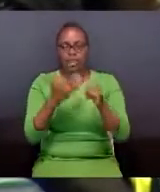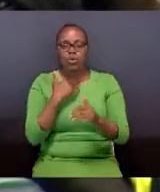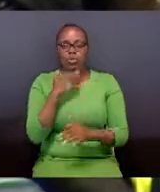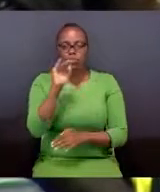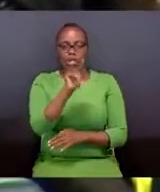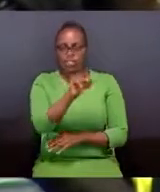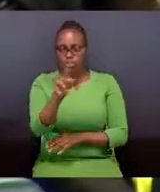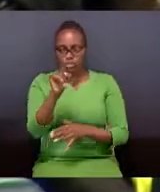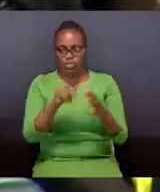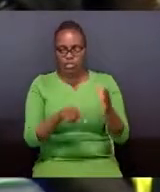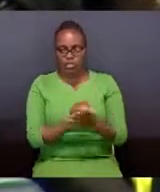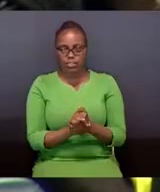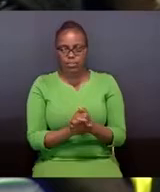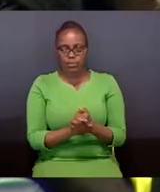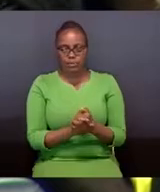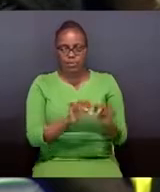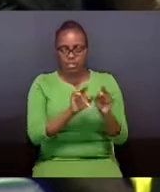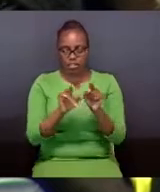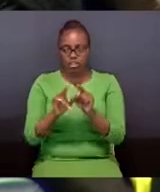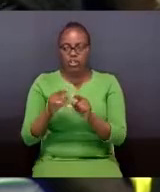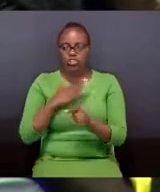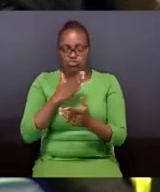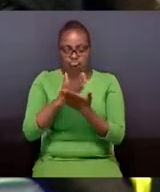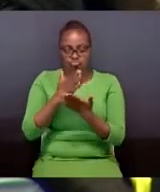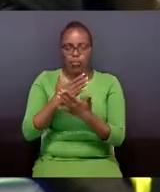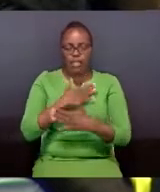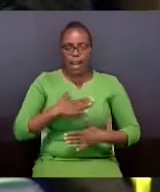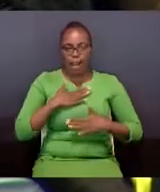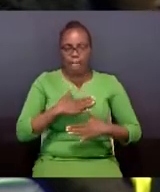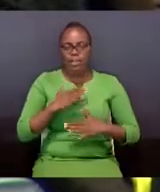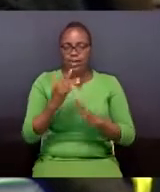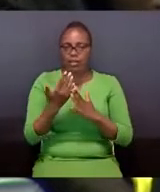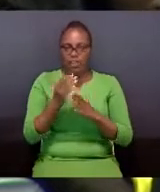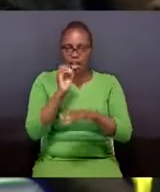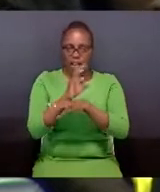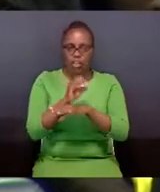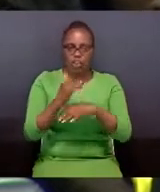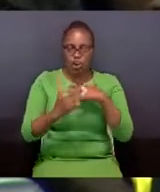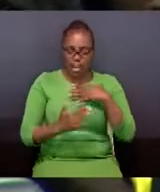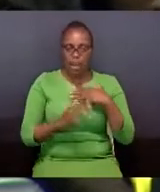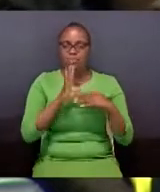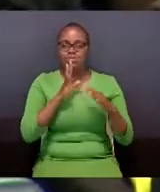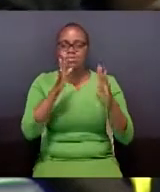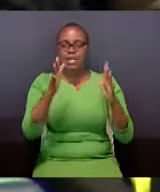you, and would really appreciate answers from you, honorable speakers.